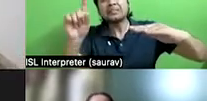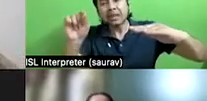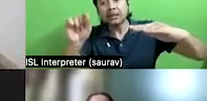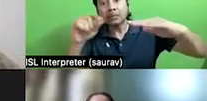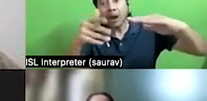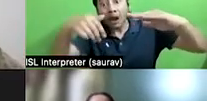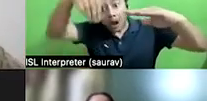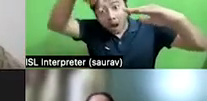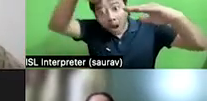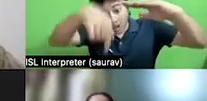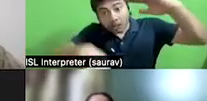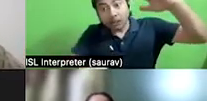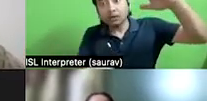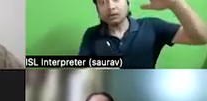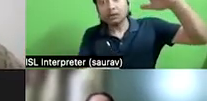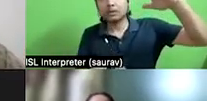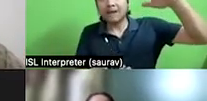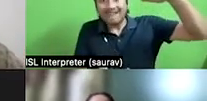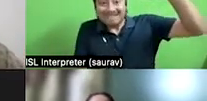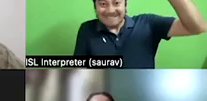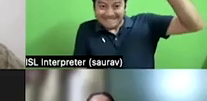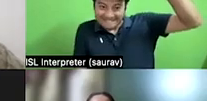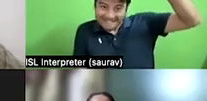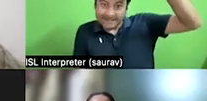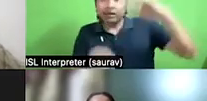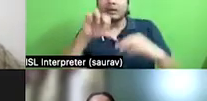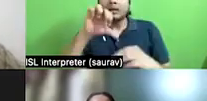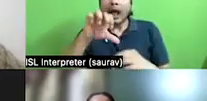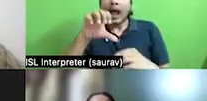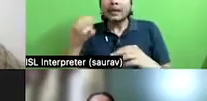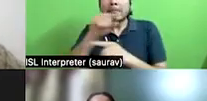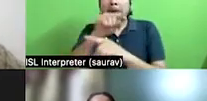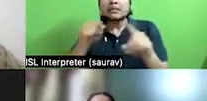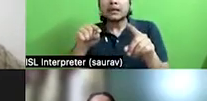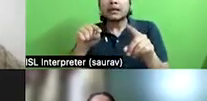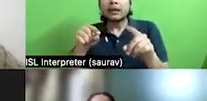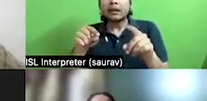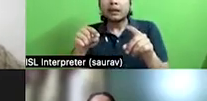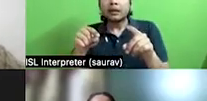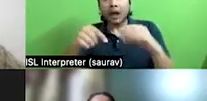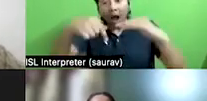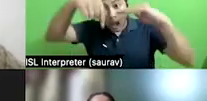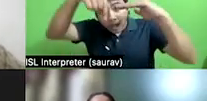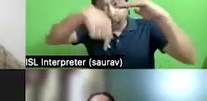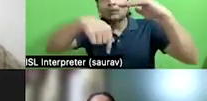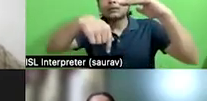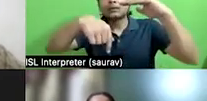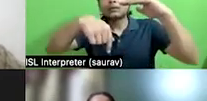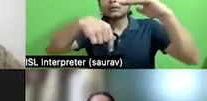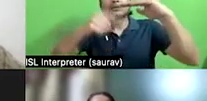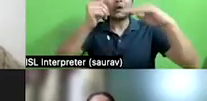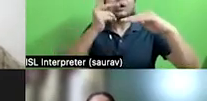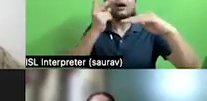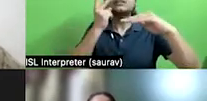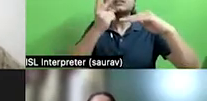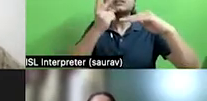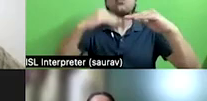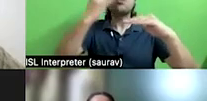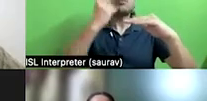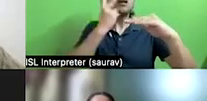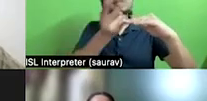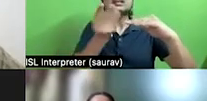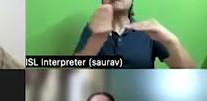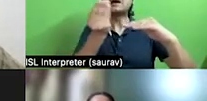below is 90% is actually below. So that is how we are going to explain systems change using iceberg as an